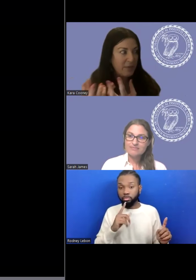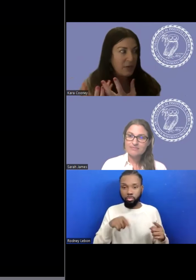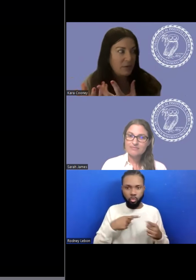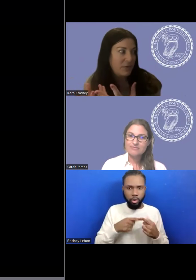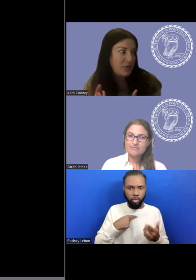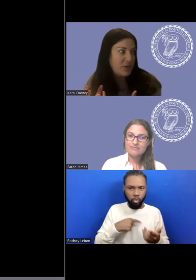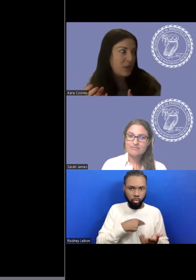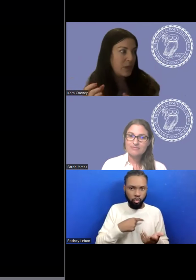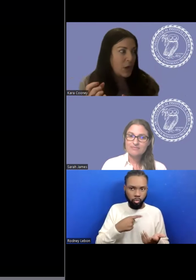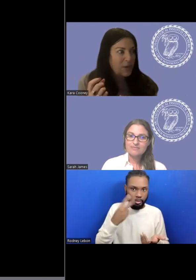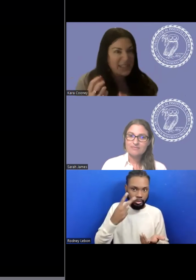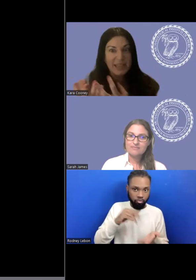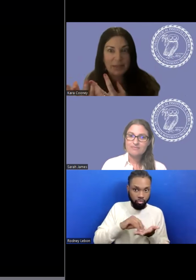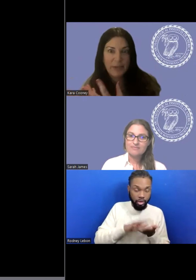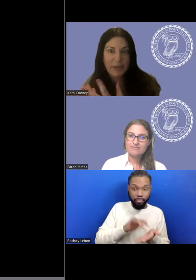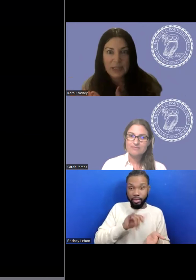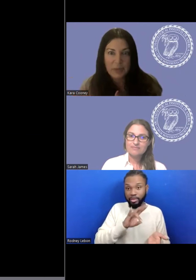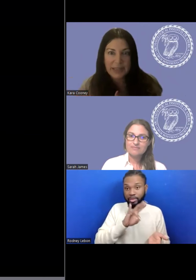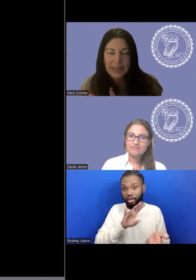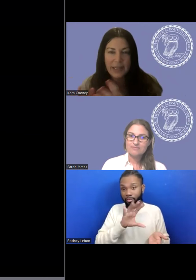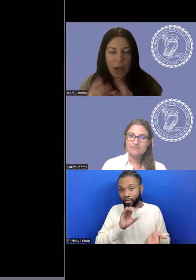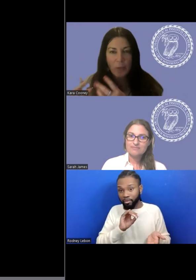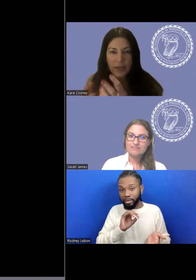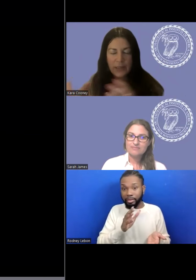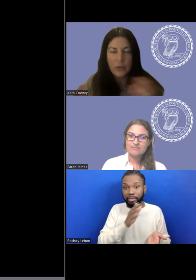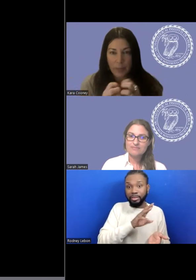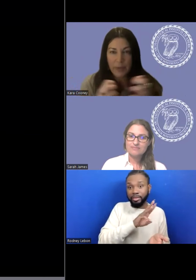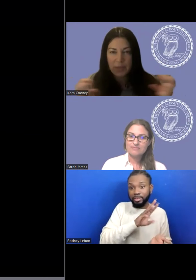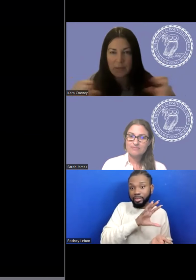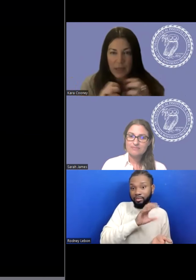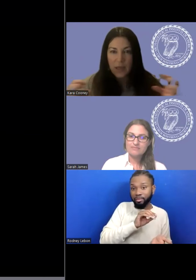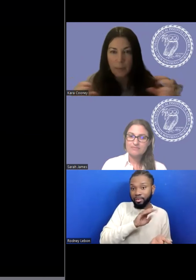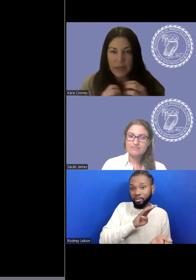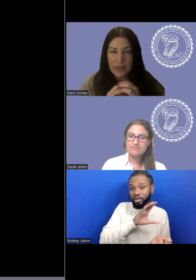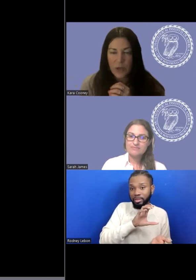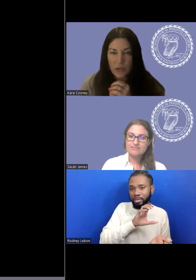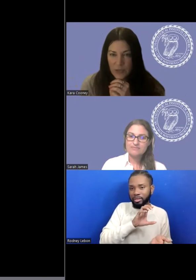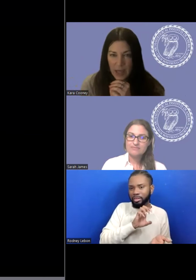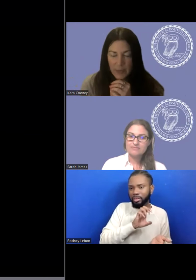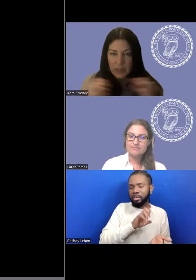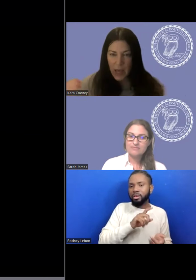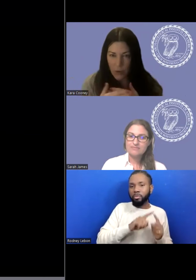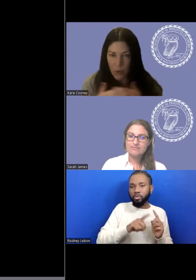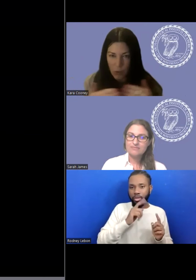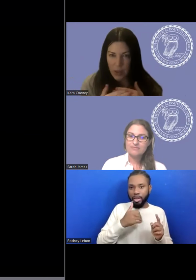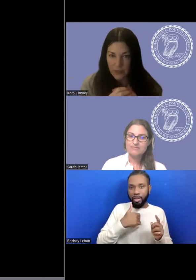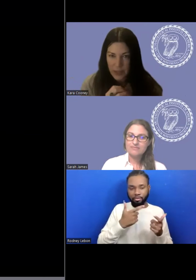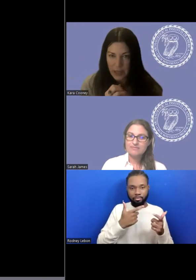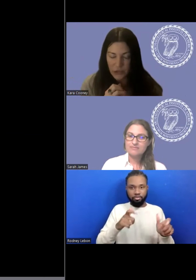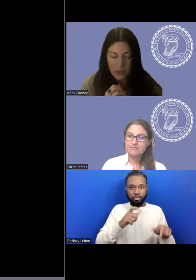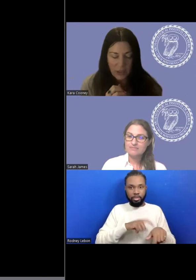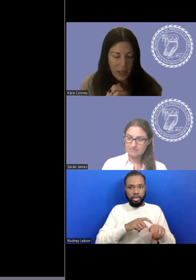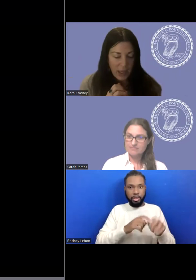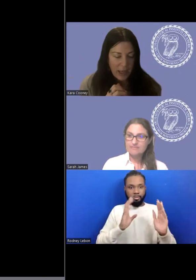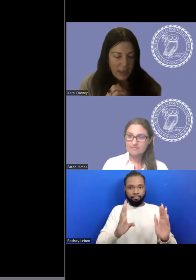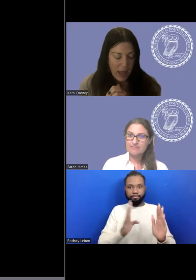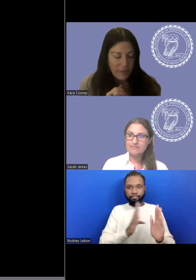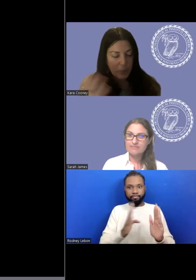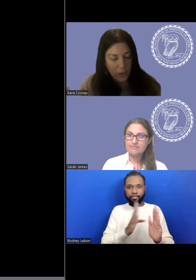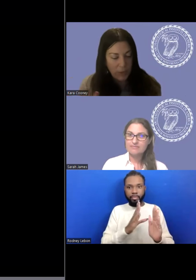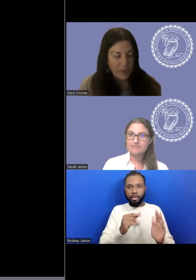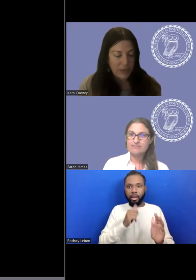with 750? Do we go with 650 BCE? How are we going to deal with that? But there's a big stretch of time and not a whole lot of connection.